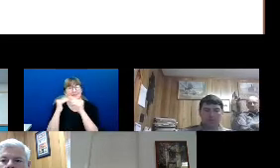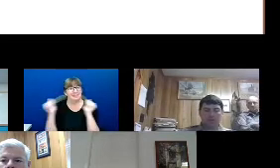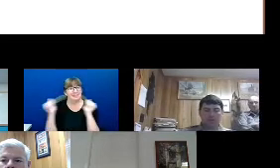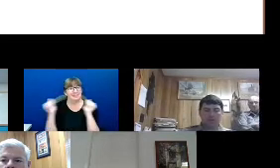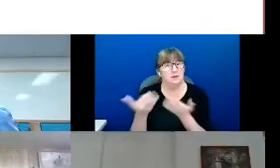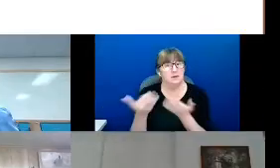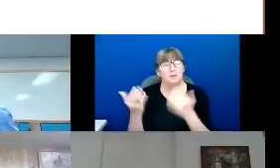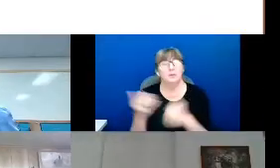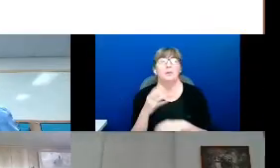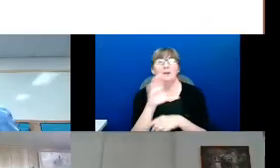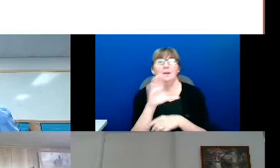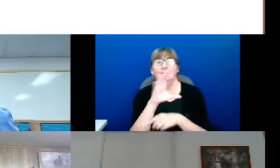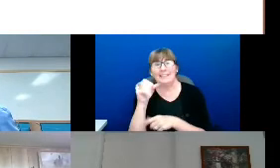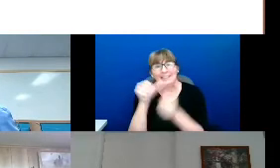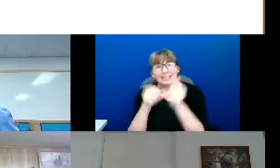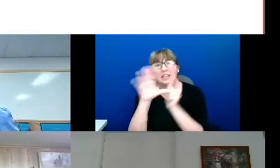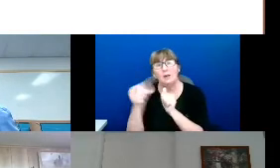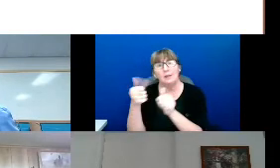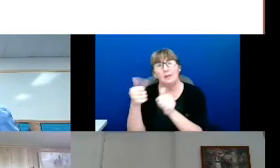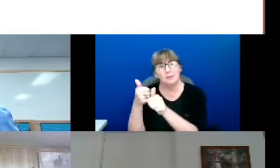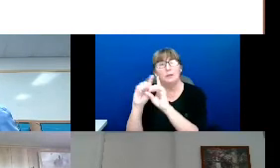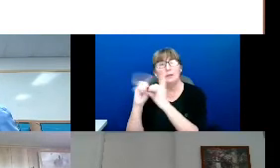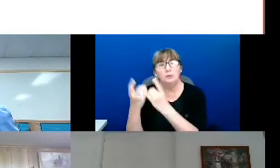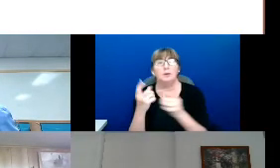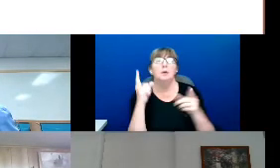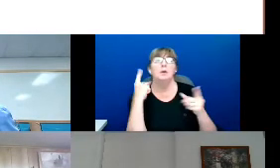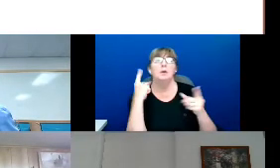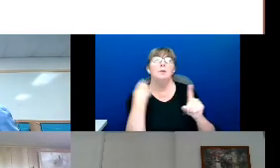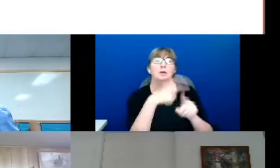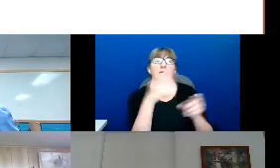and the Office of Diversion and Transition.